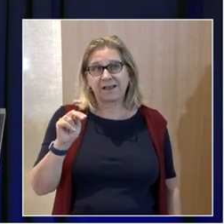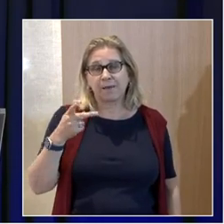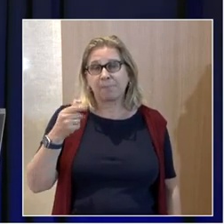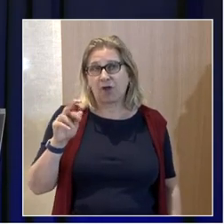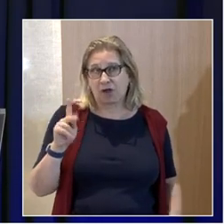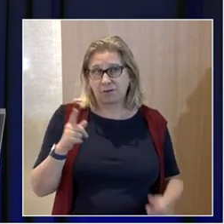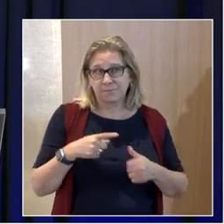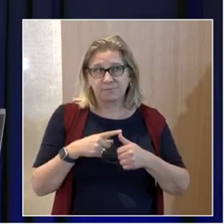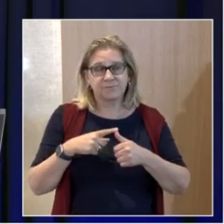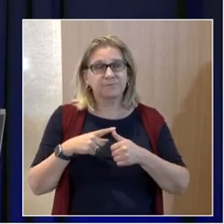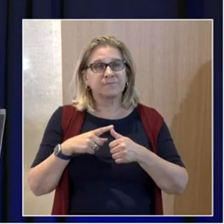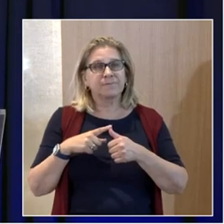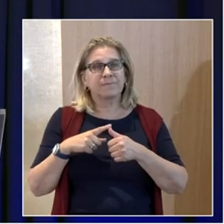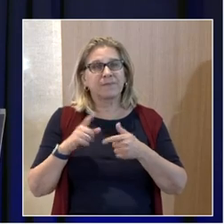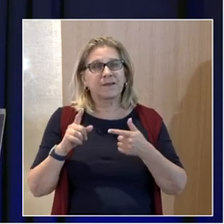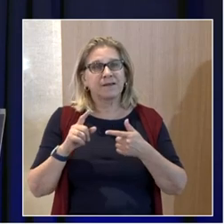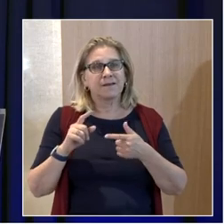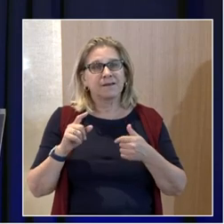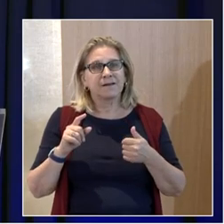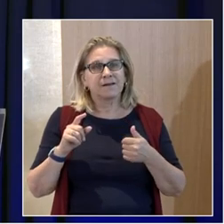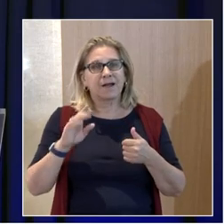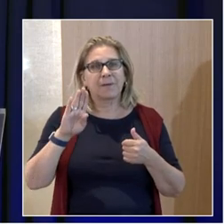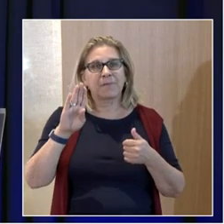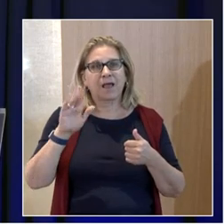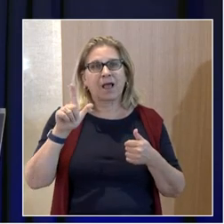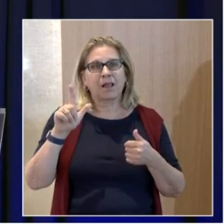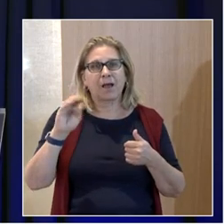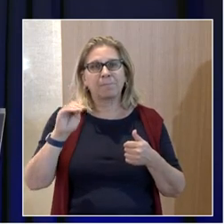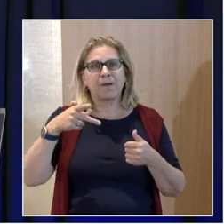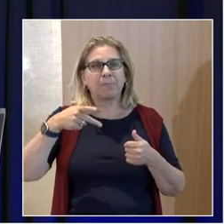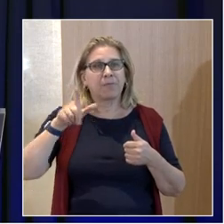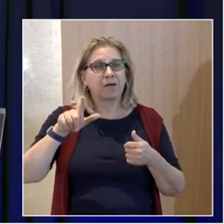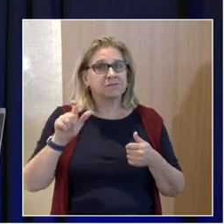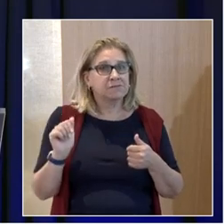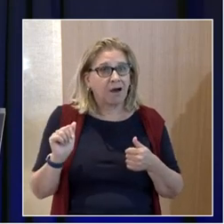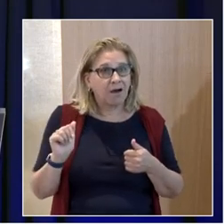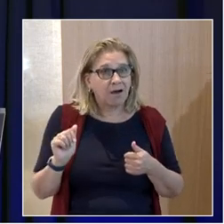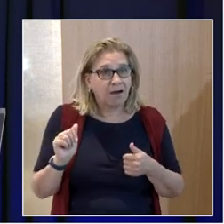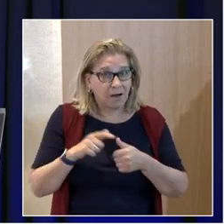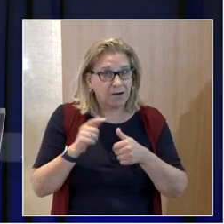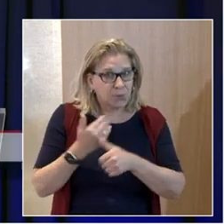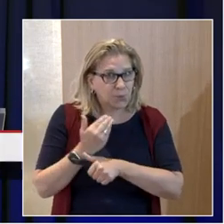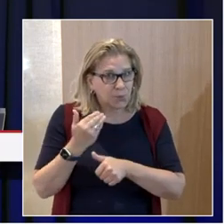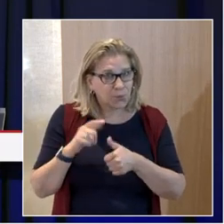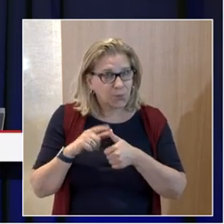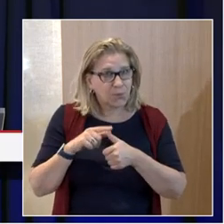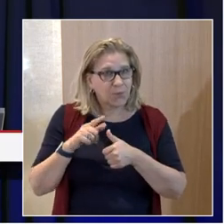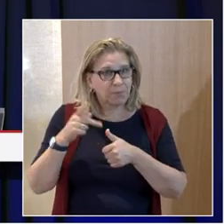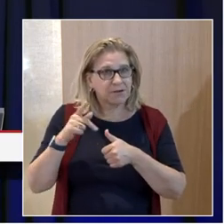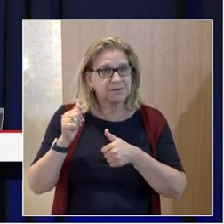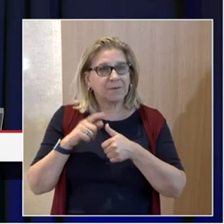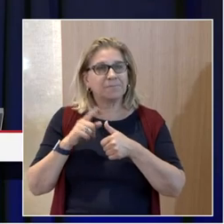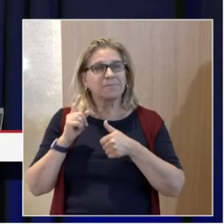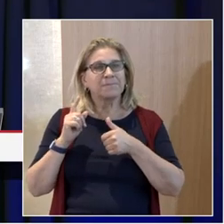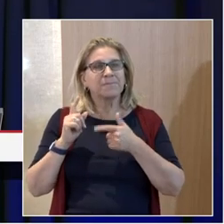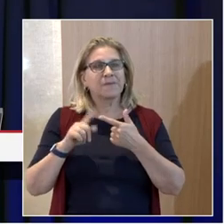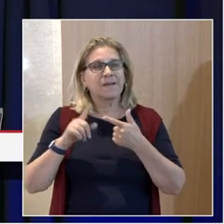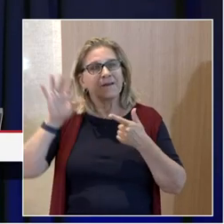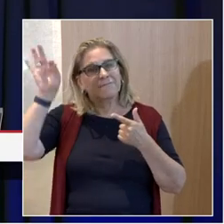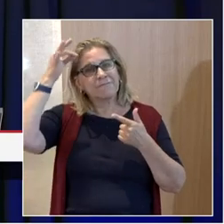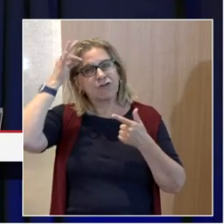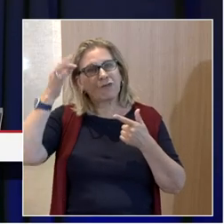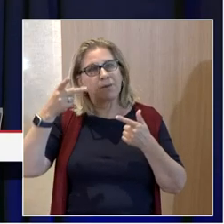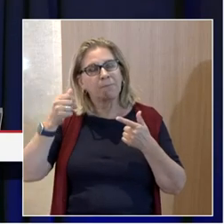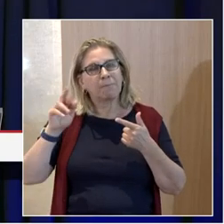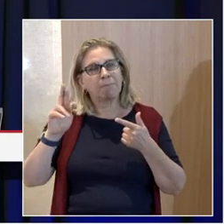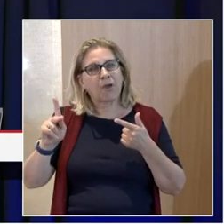a new destination. And we are going to look to other federal parks to help them maximize one said